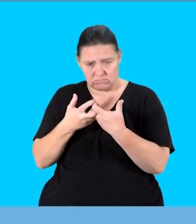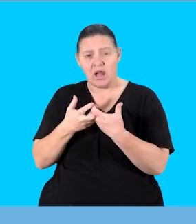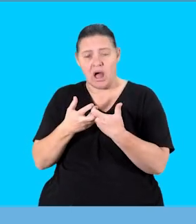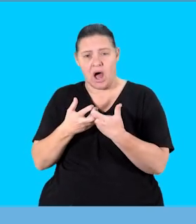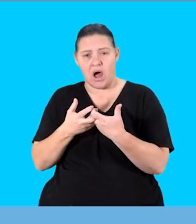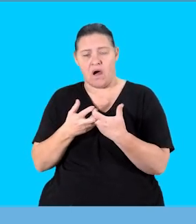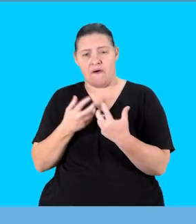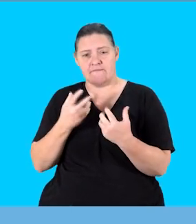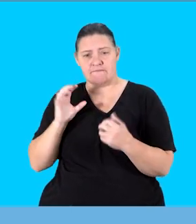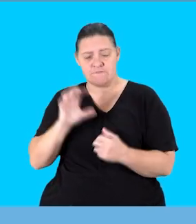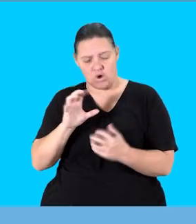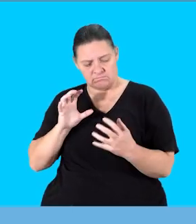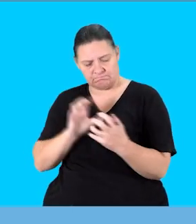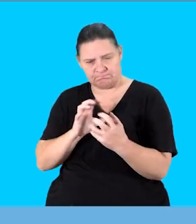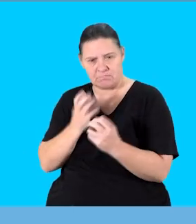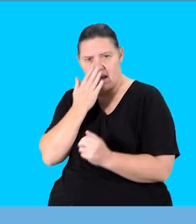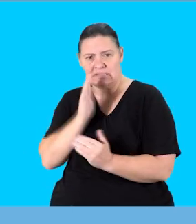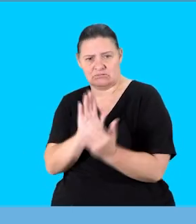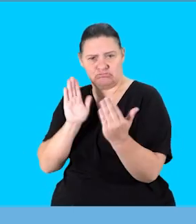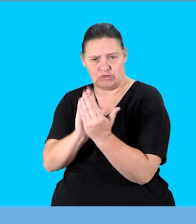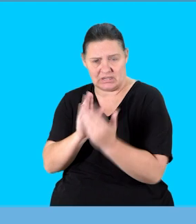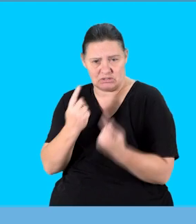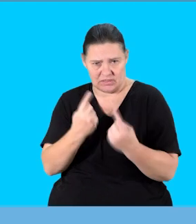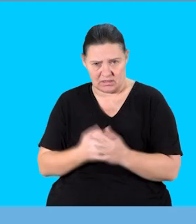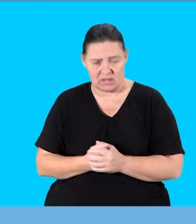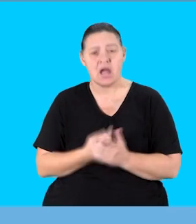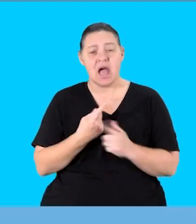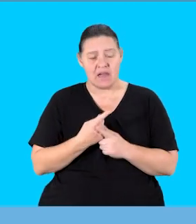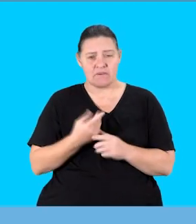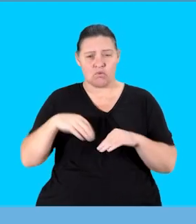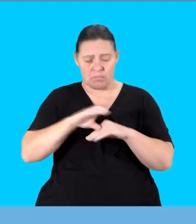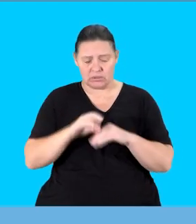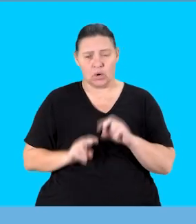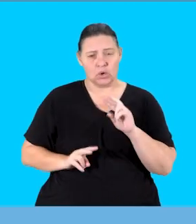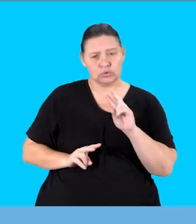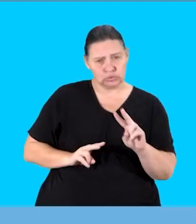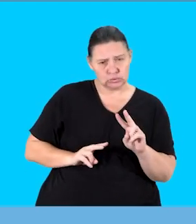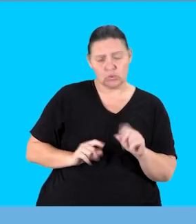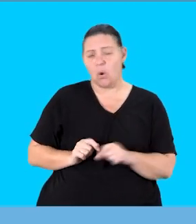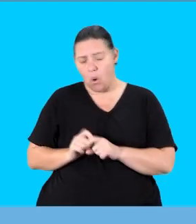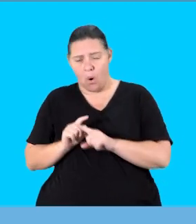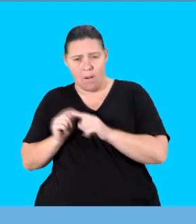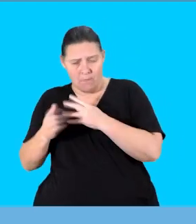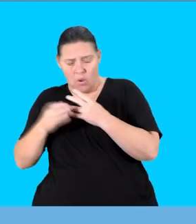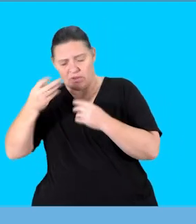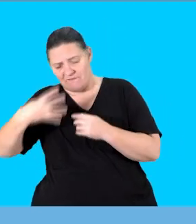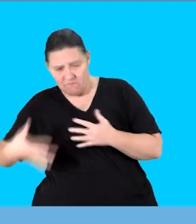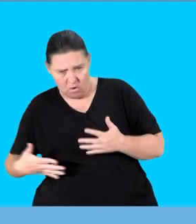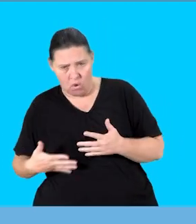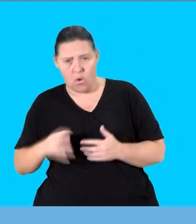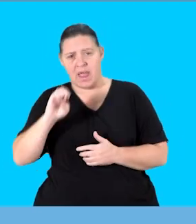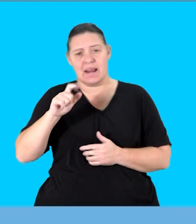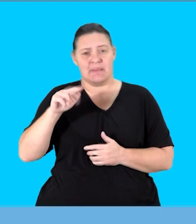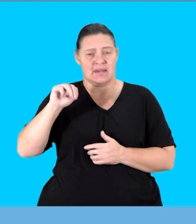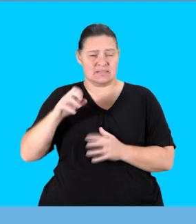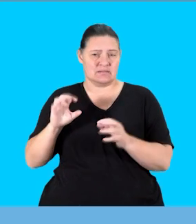by attractive forces. A compound is a substance made of two or more different elements. And